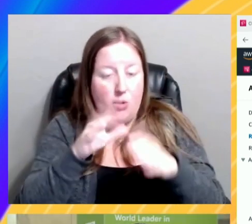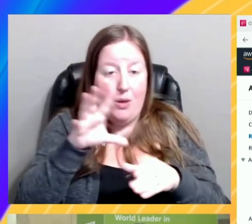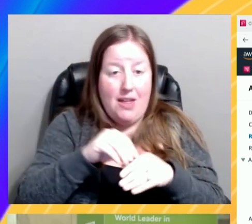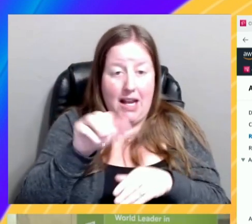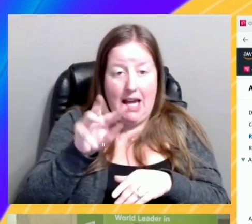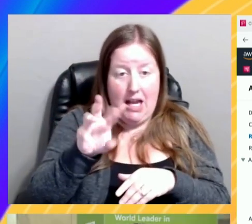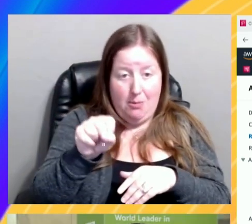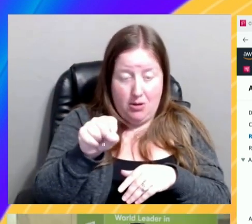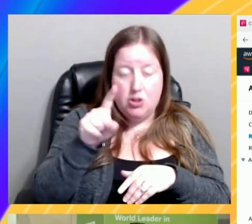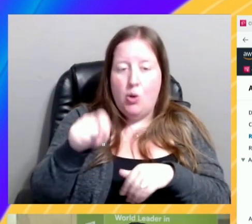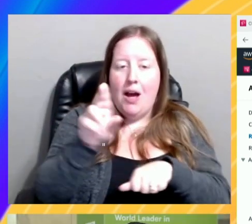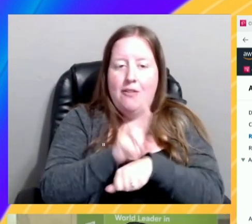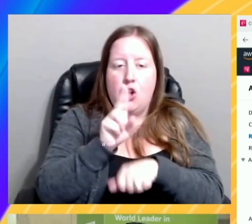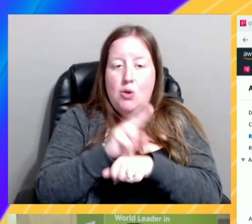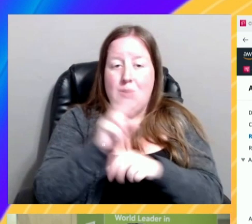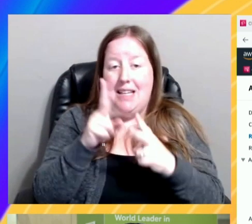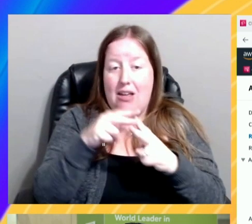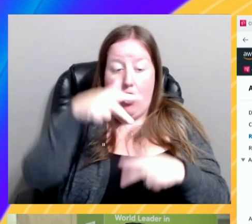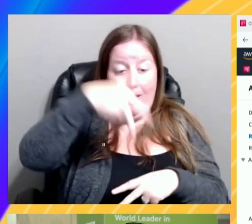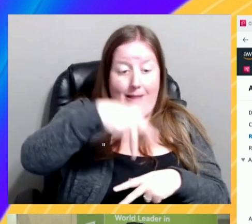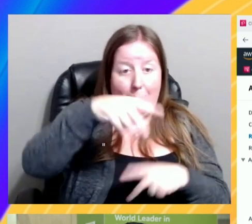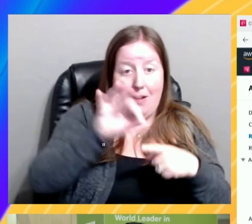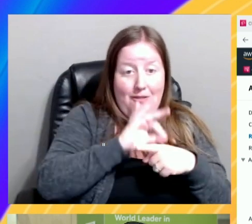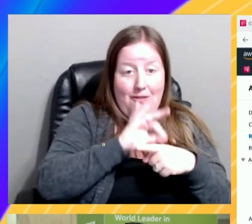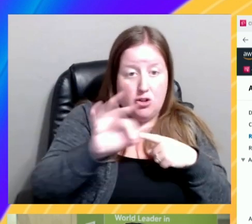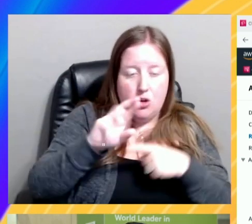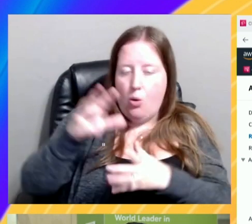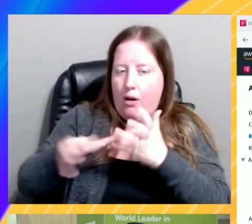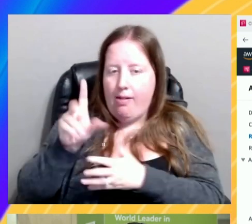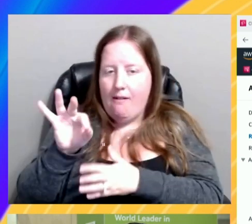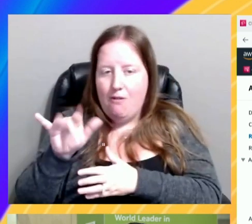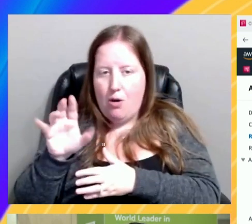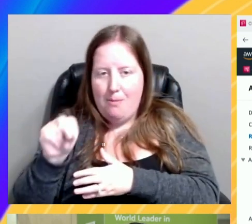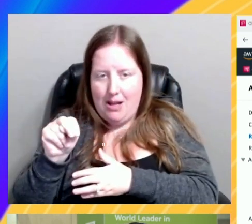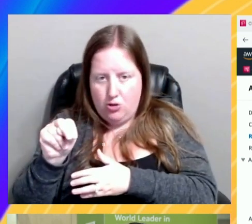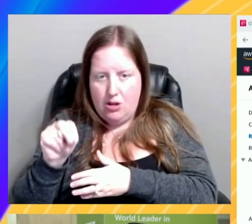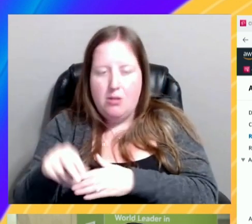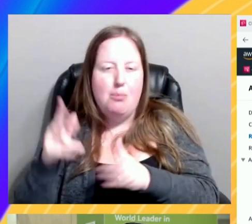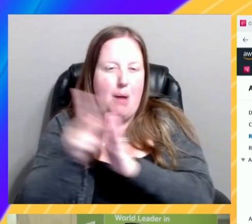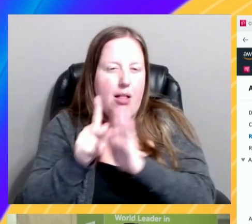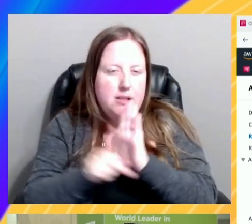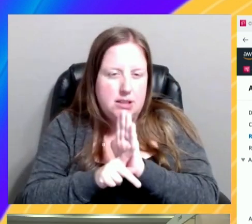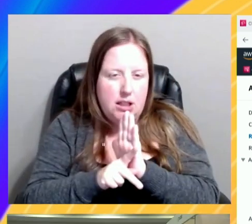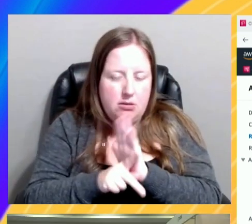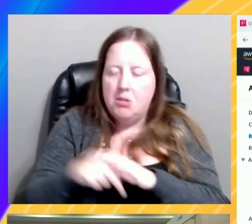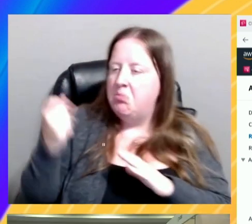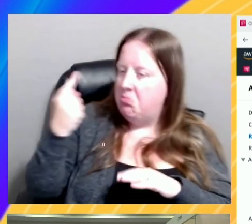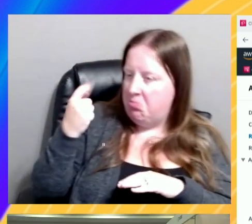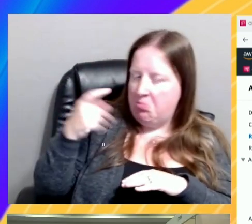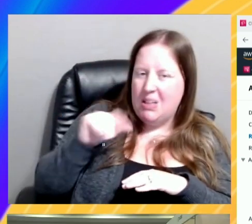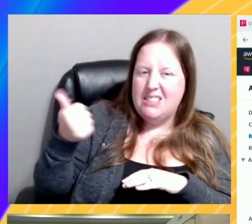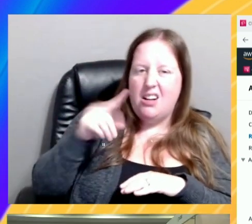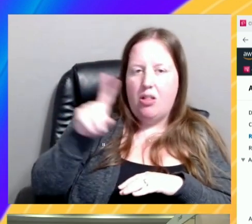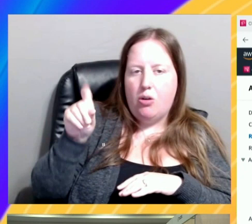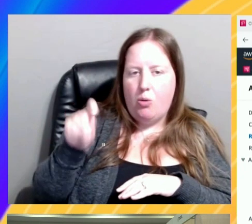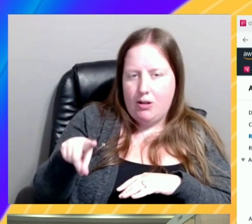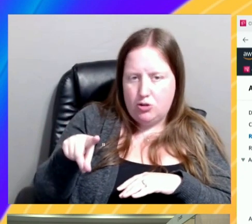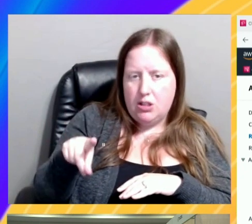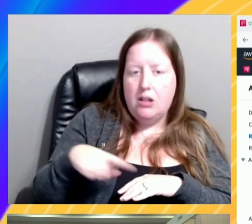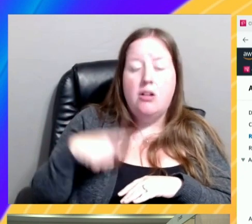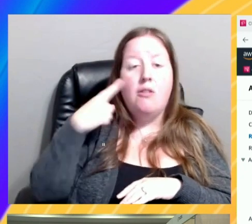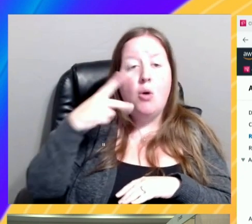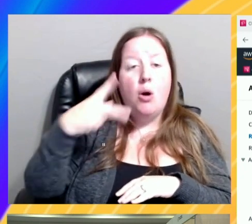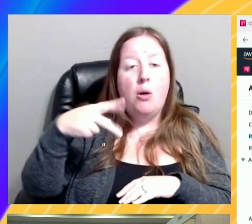utilize either a Lambda function or a CloudFormation Guard policy. Got it. And that's another question that I have. Does Proactives currently support